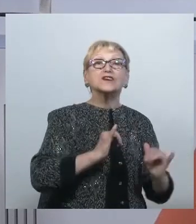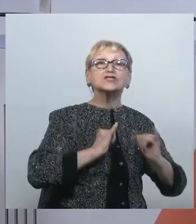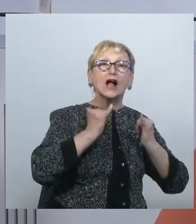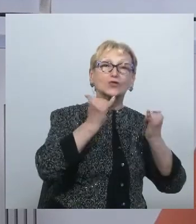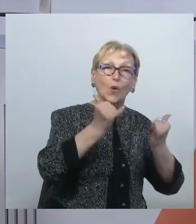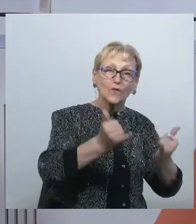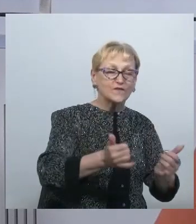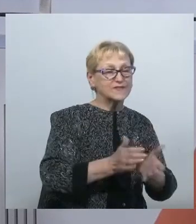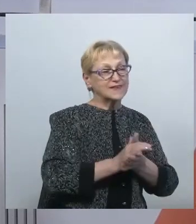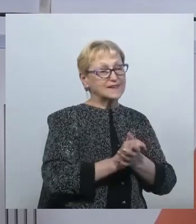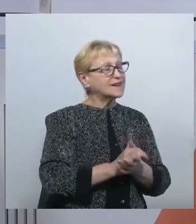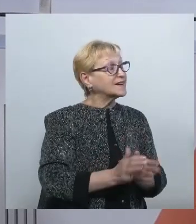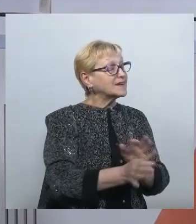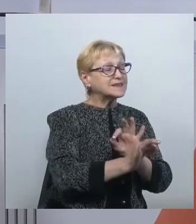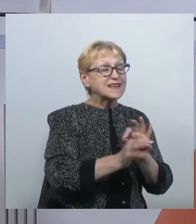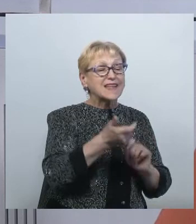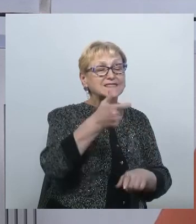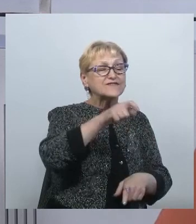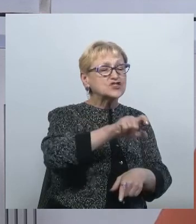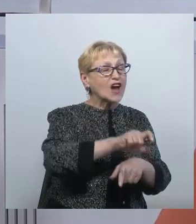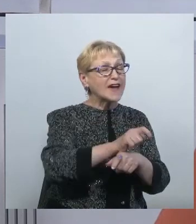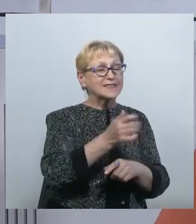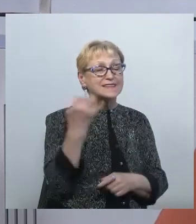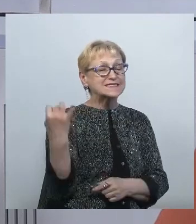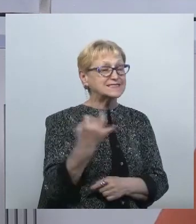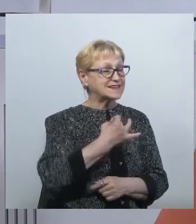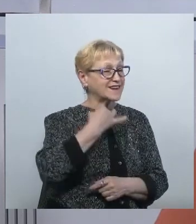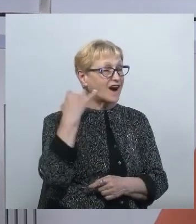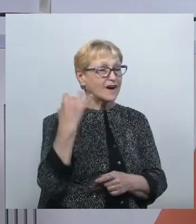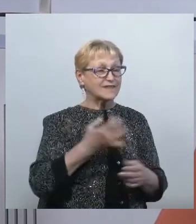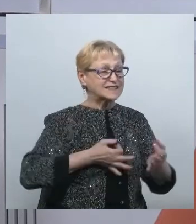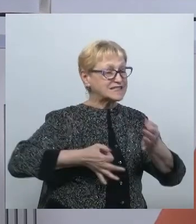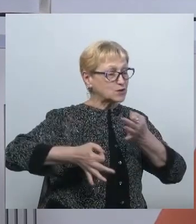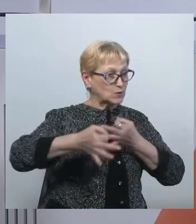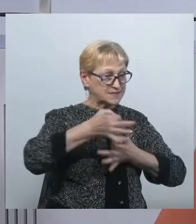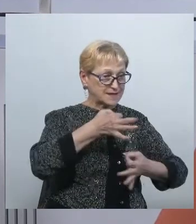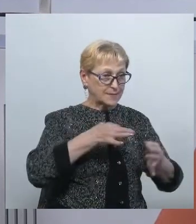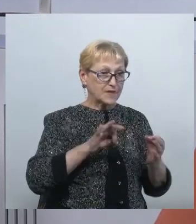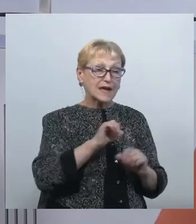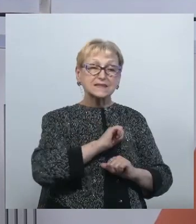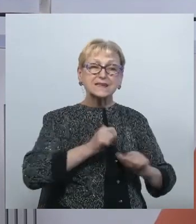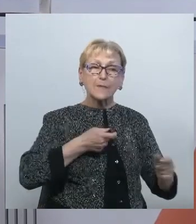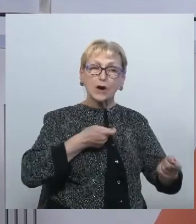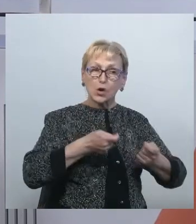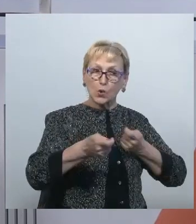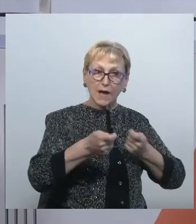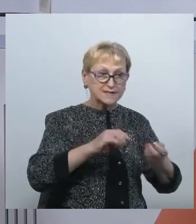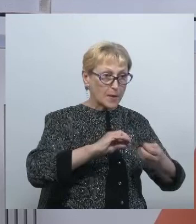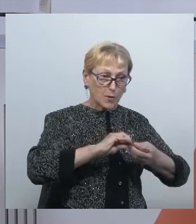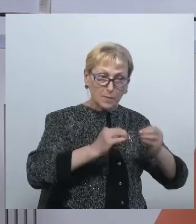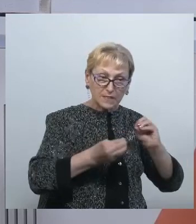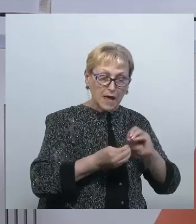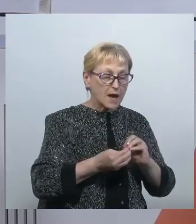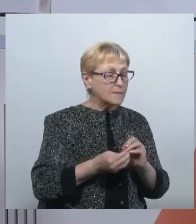all of you for a very interesting discussion, since the problem of self-regulation in Ukraine